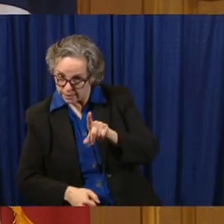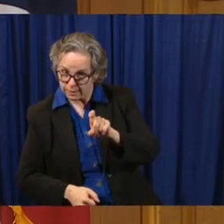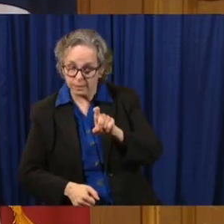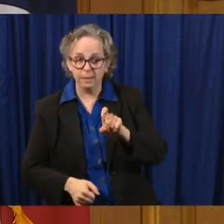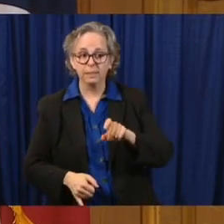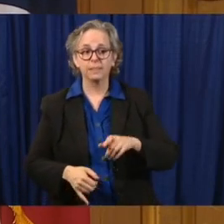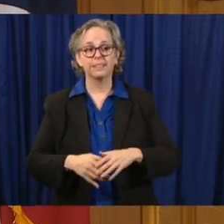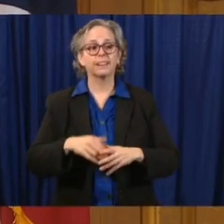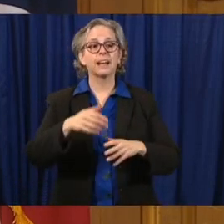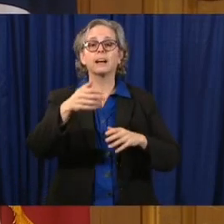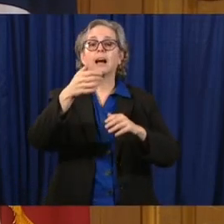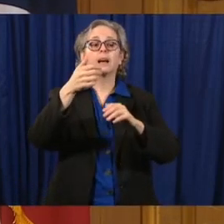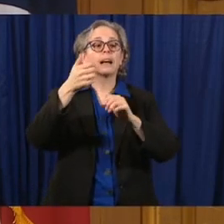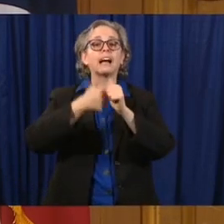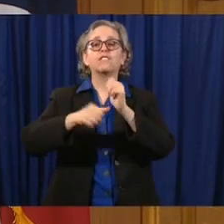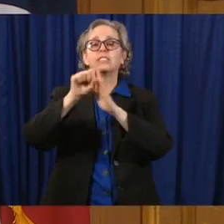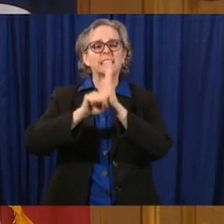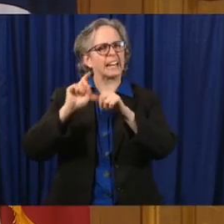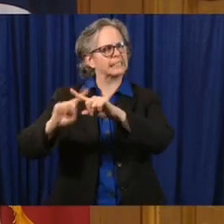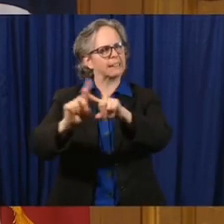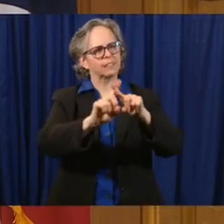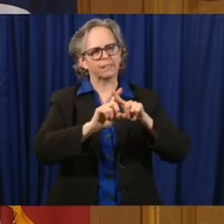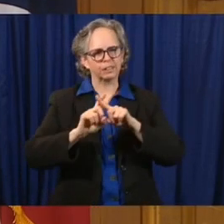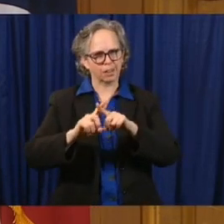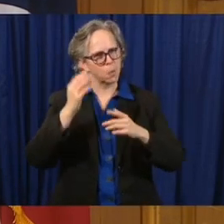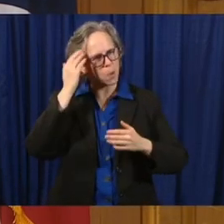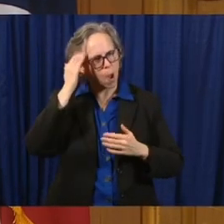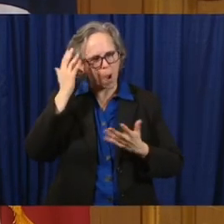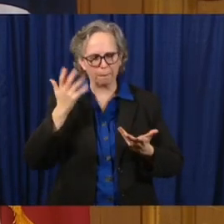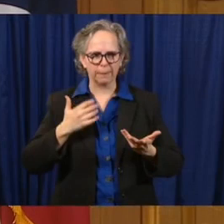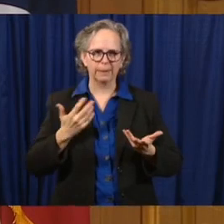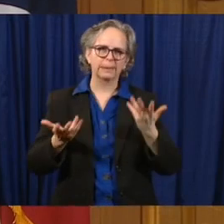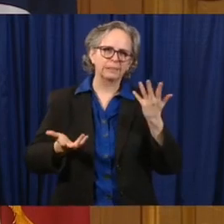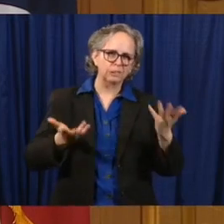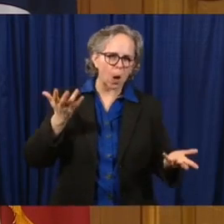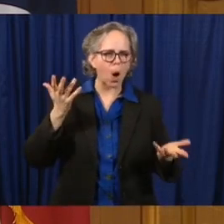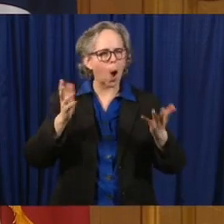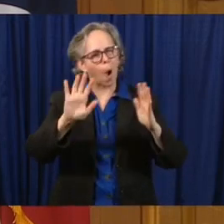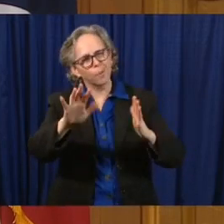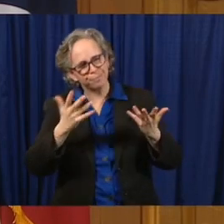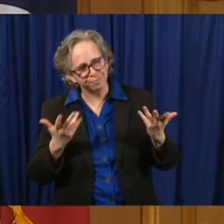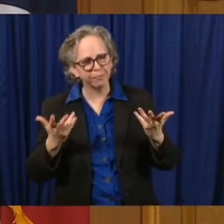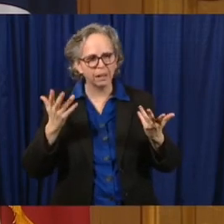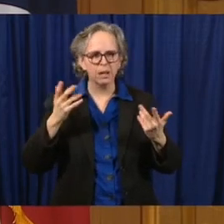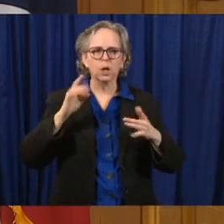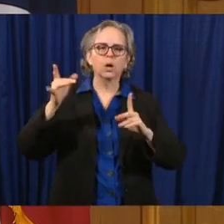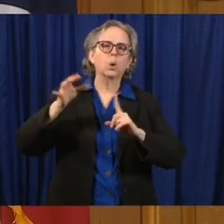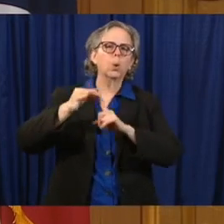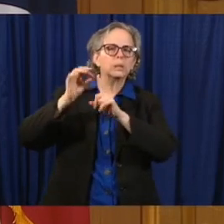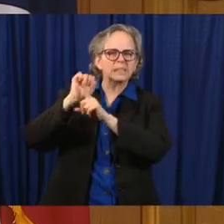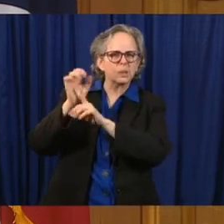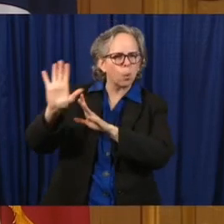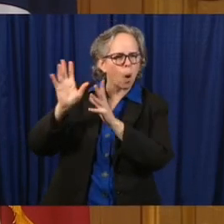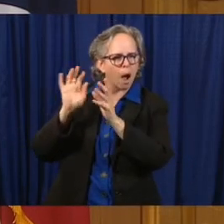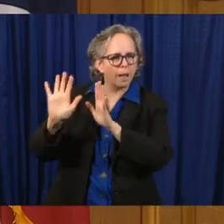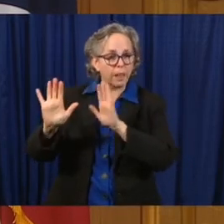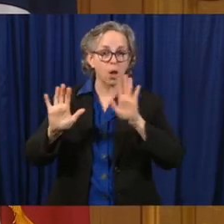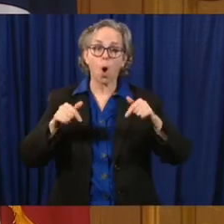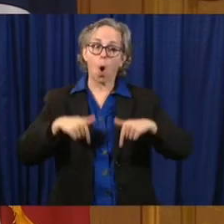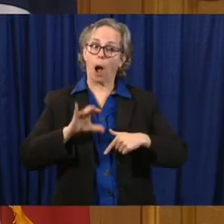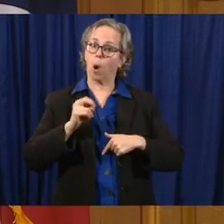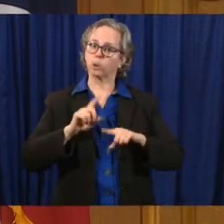administration is doing. It's all a process. And I think the plan that we will come up with will be guided by all the